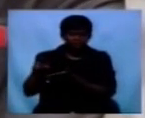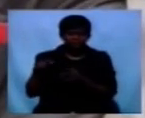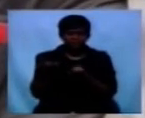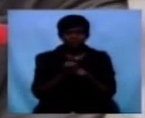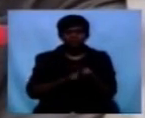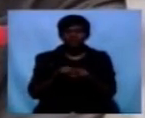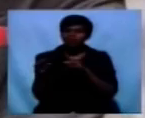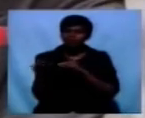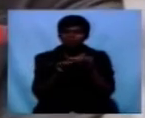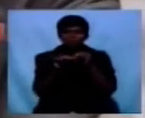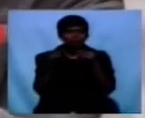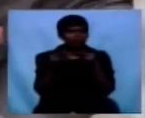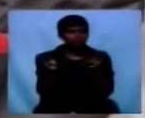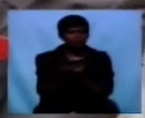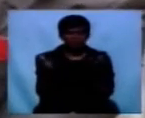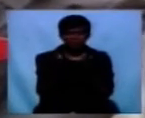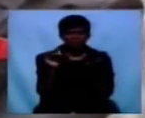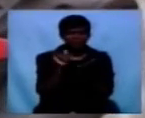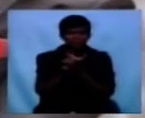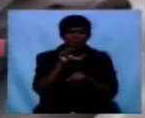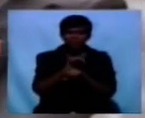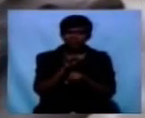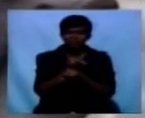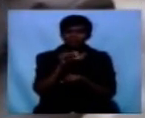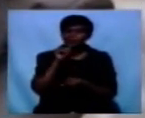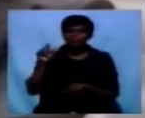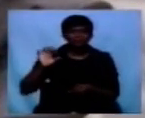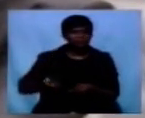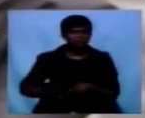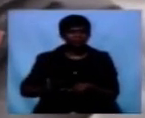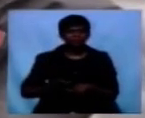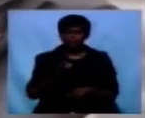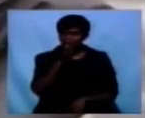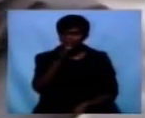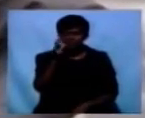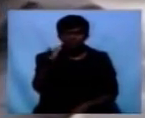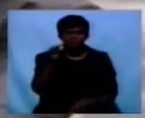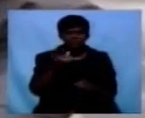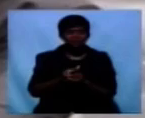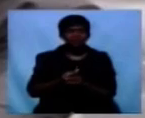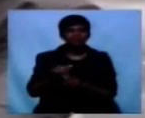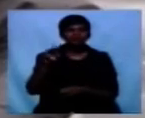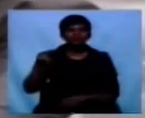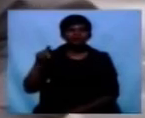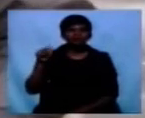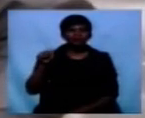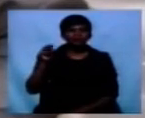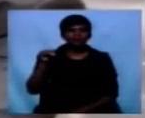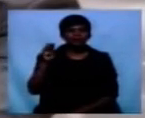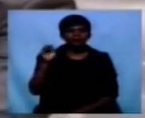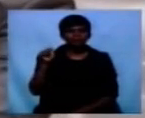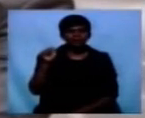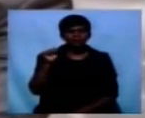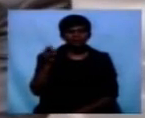they don't move on site. That project does not benefit my grandmother in Chitotara village in Pambache constituency. It is